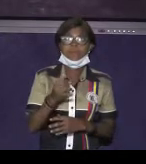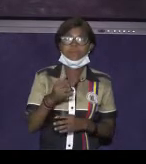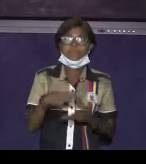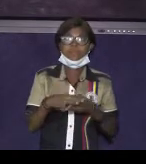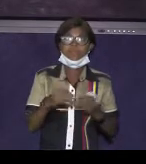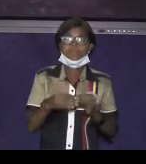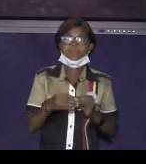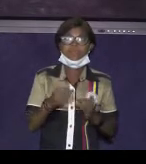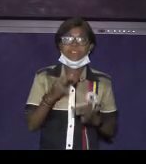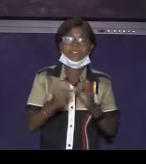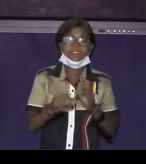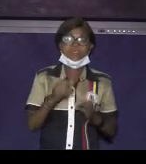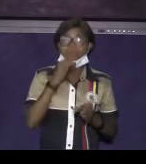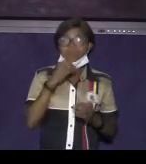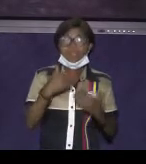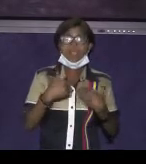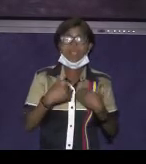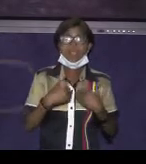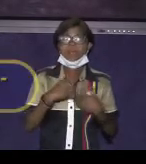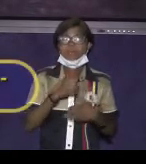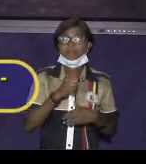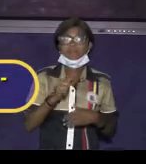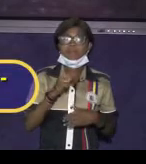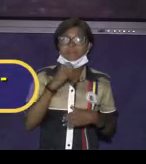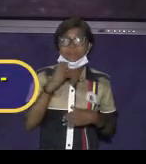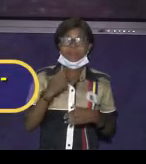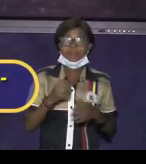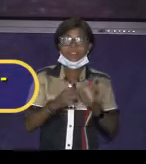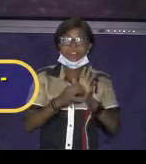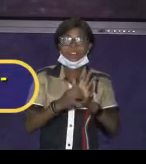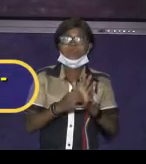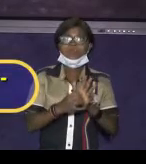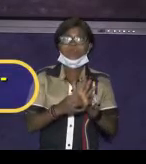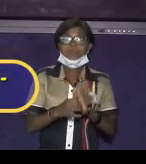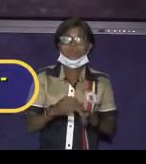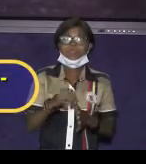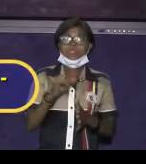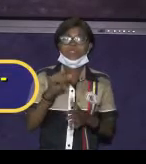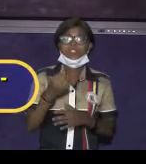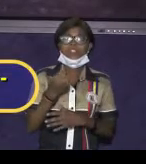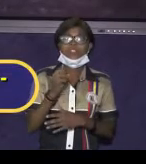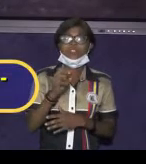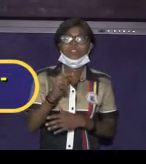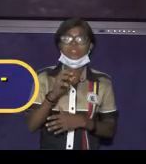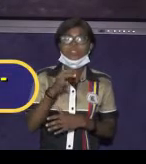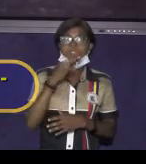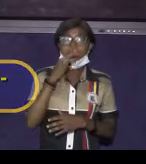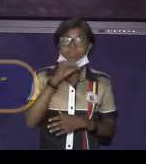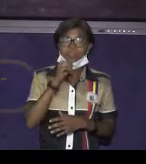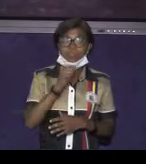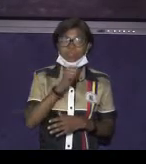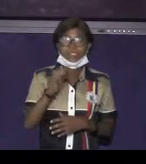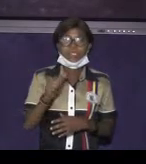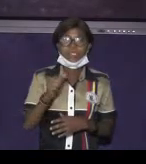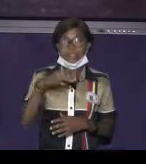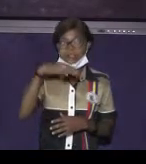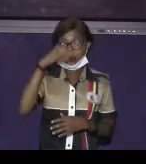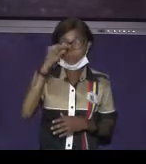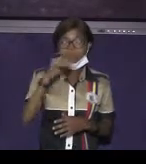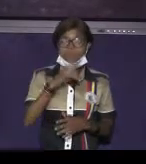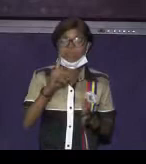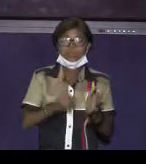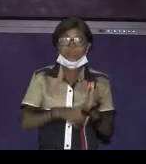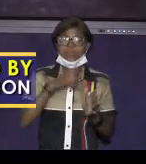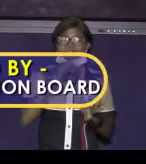like Jane is not a boy. Jane is not a boy. This is an example of a